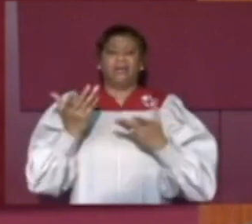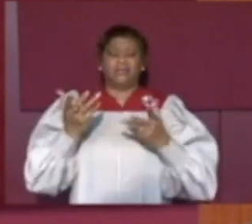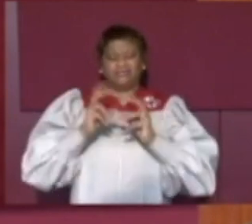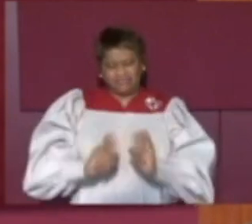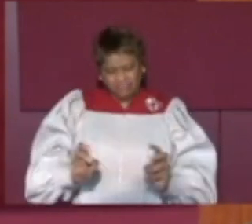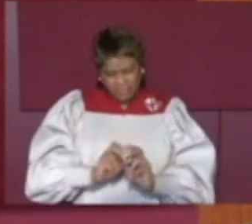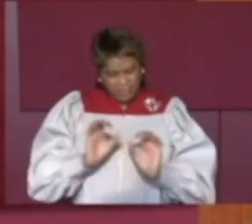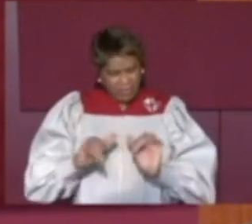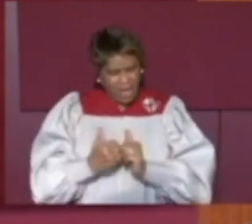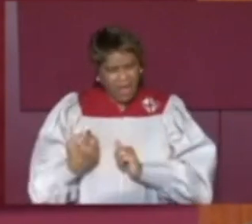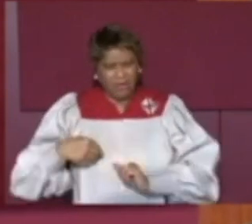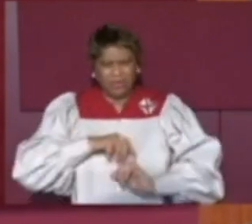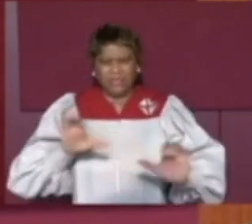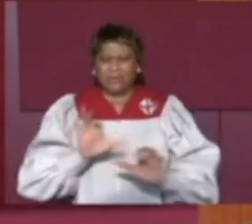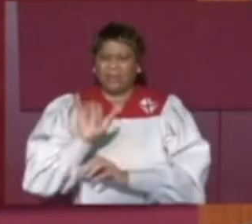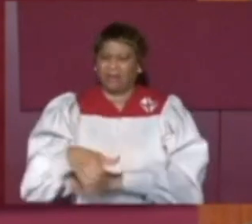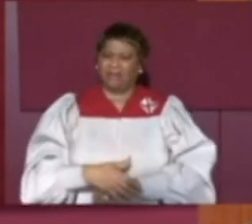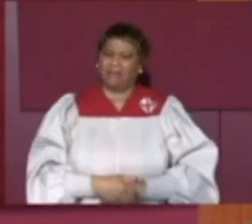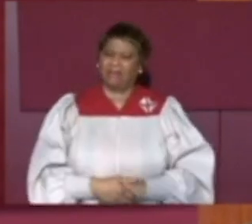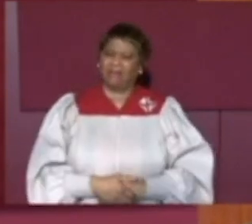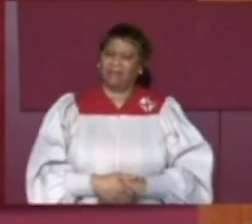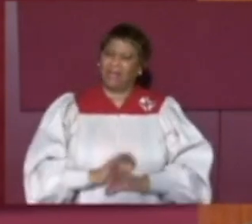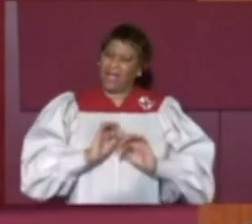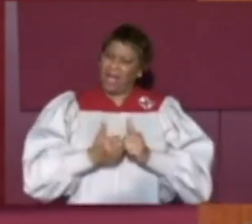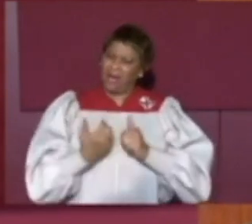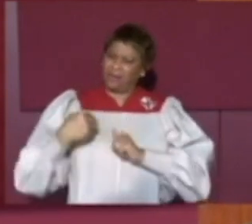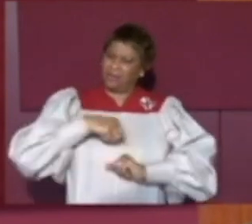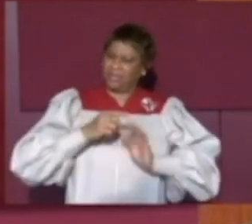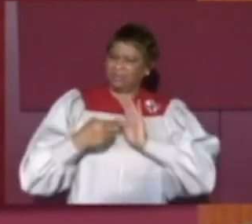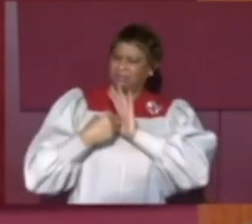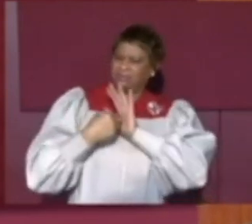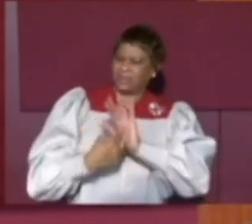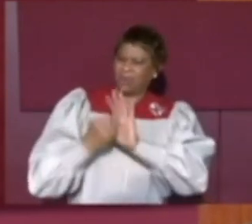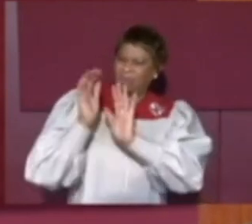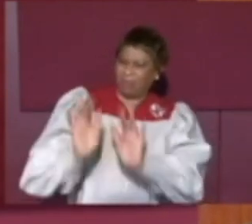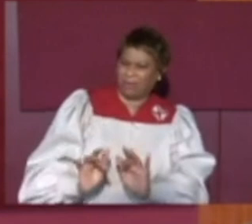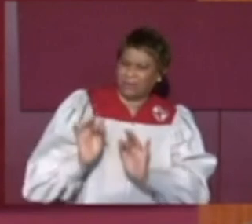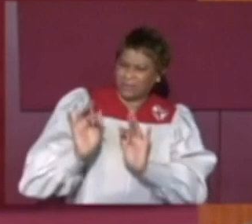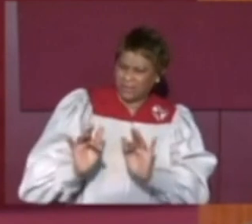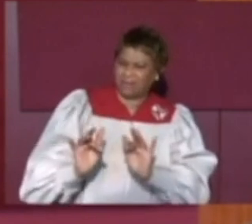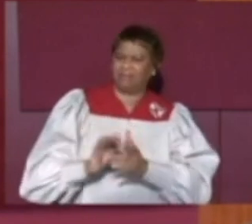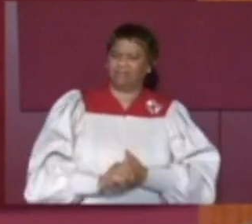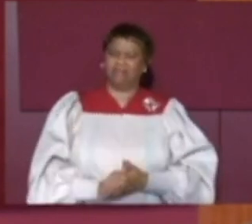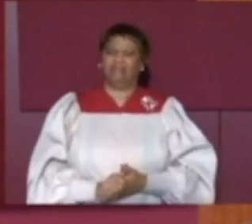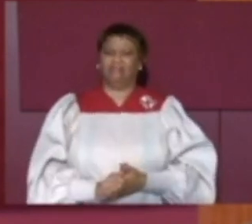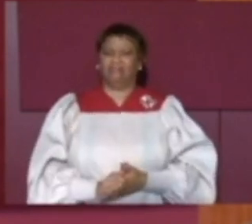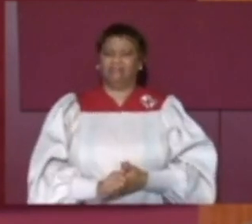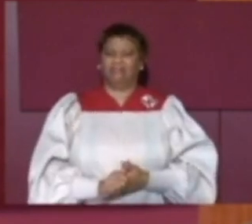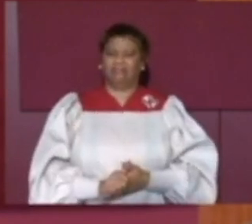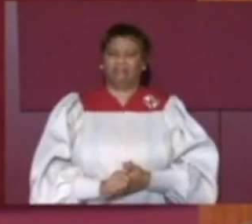at how we do that. How do we show that mercy? And so